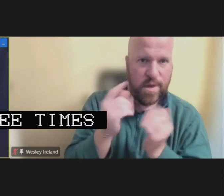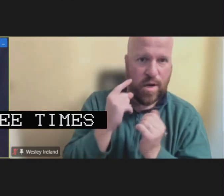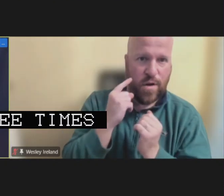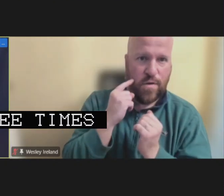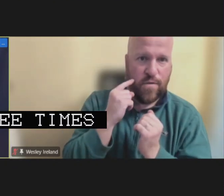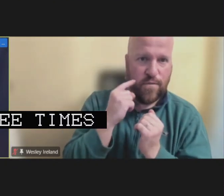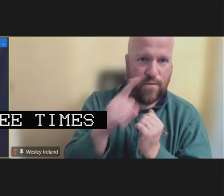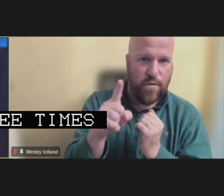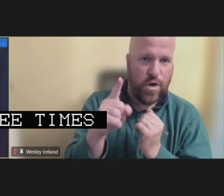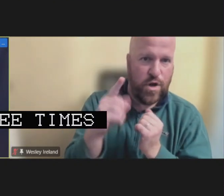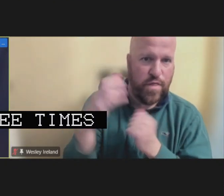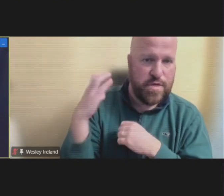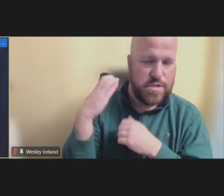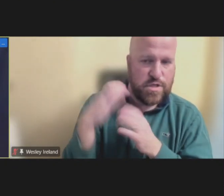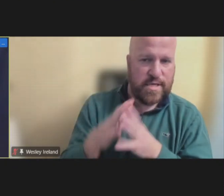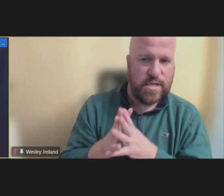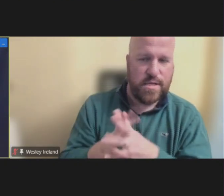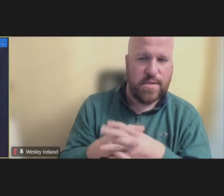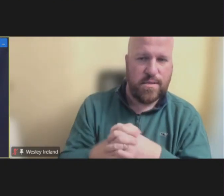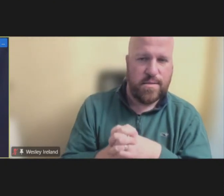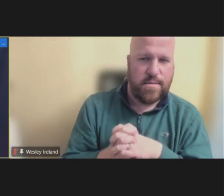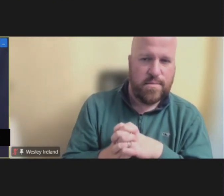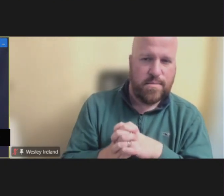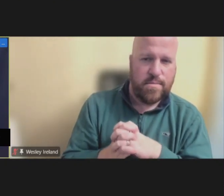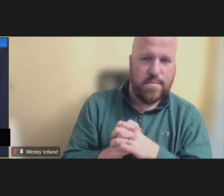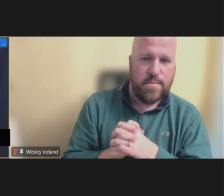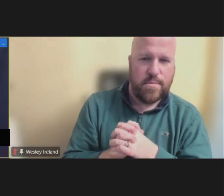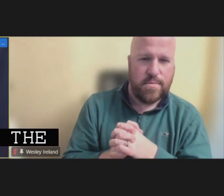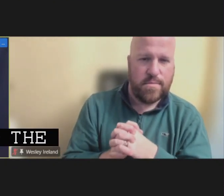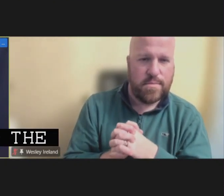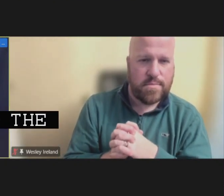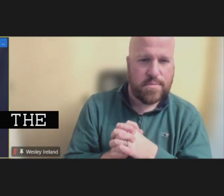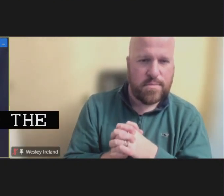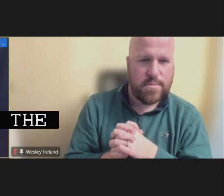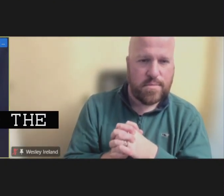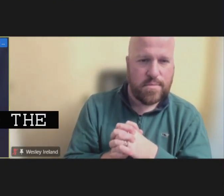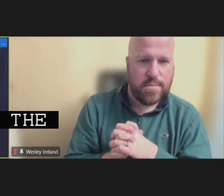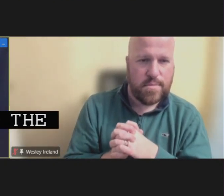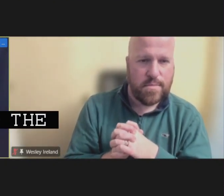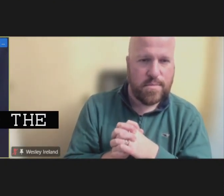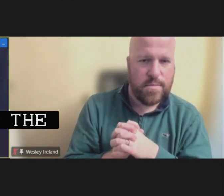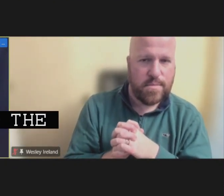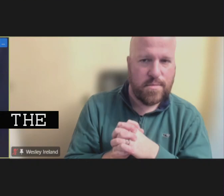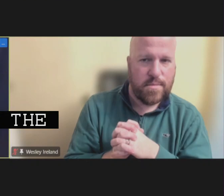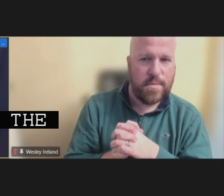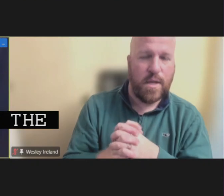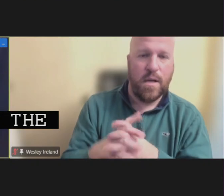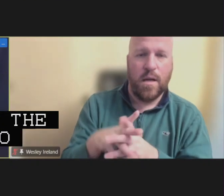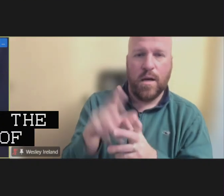the floor for this position, for the position of chair?